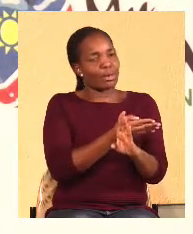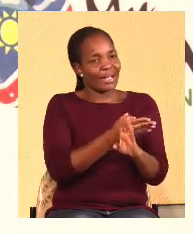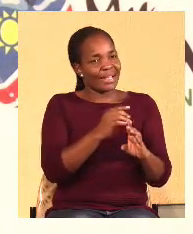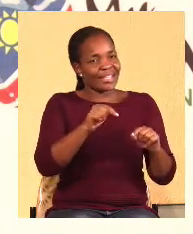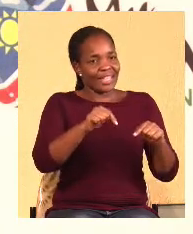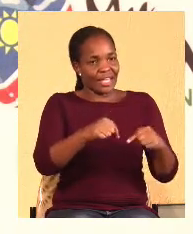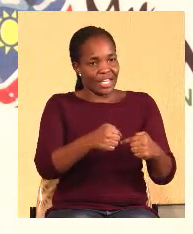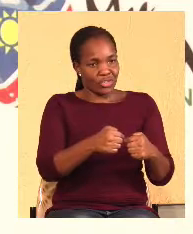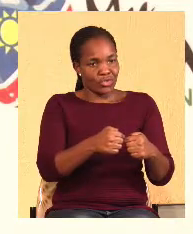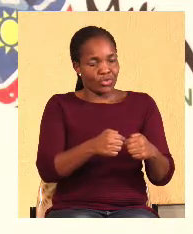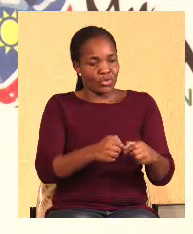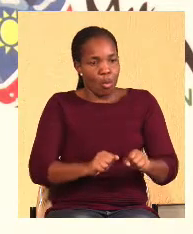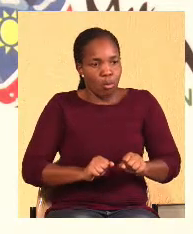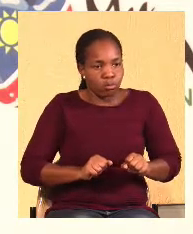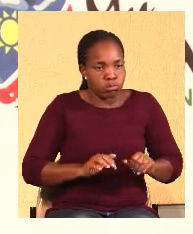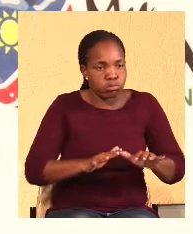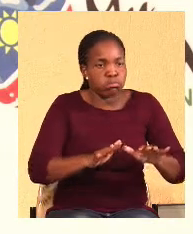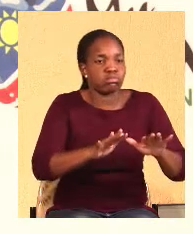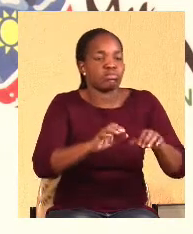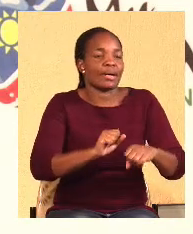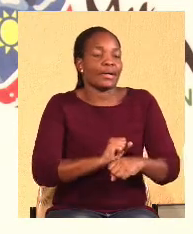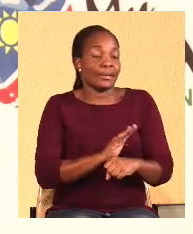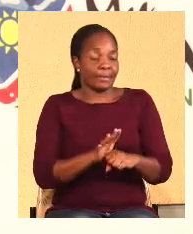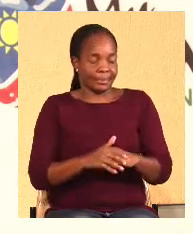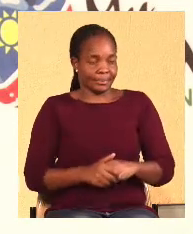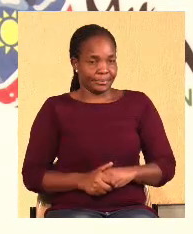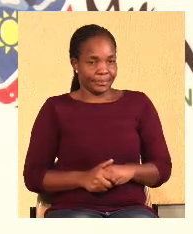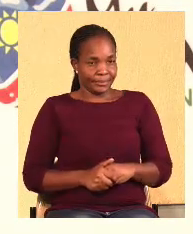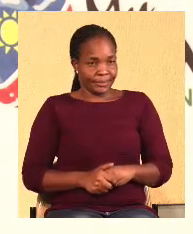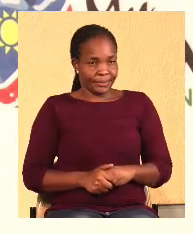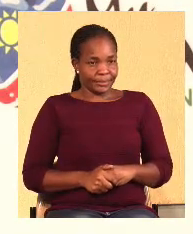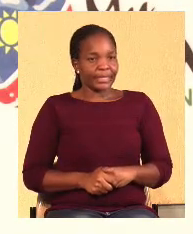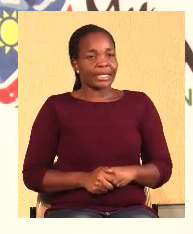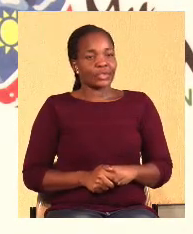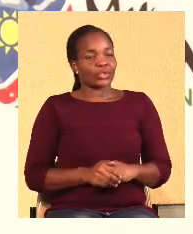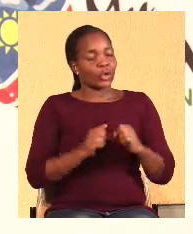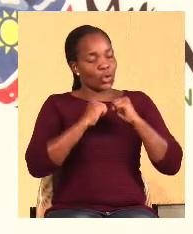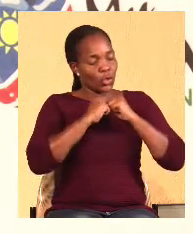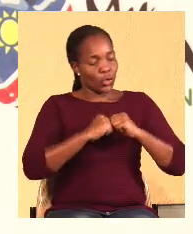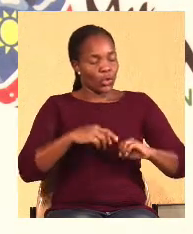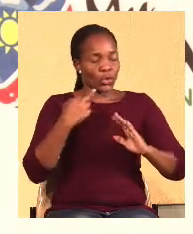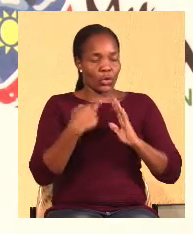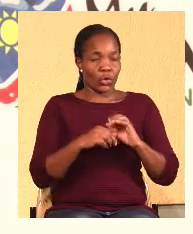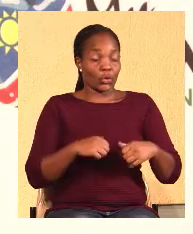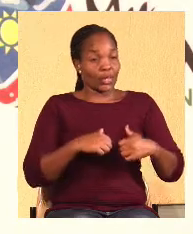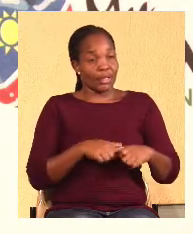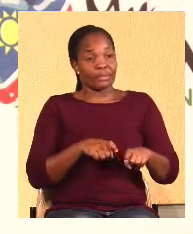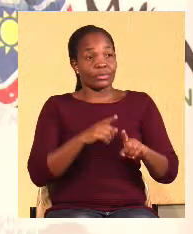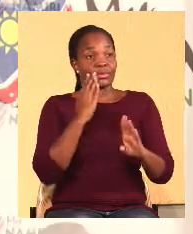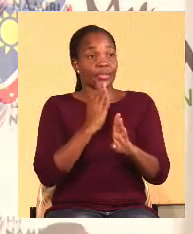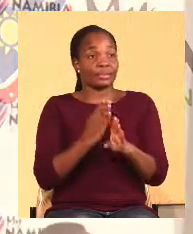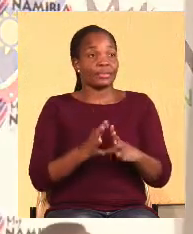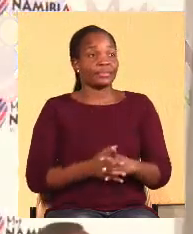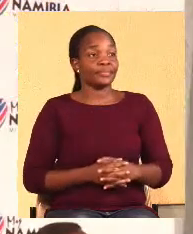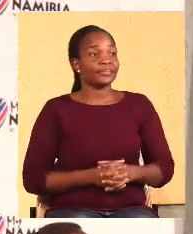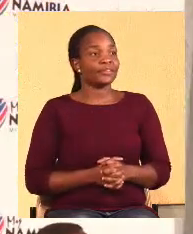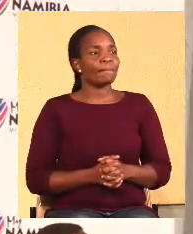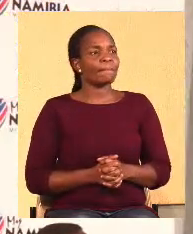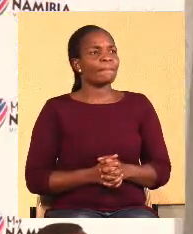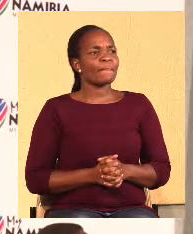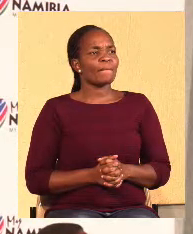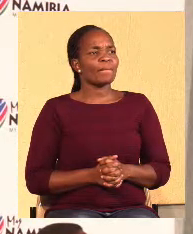the transmission. Okay. And also to make sure that health standards and measures are in place at those places. John, just to say,